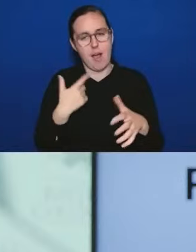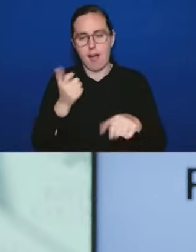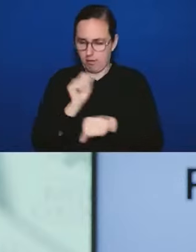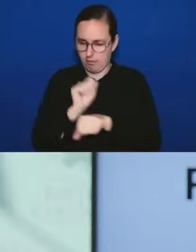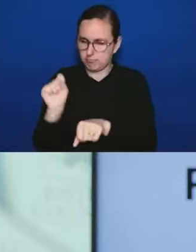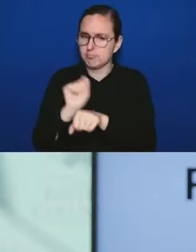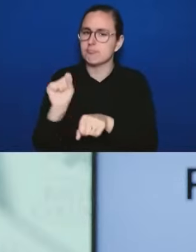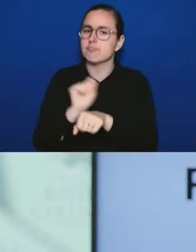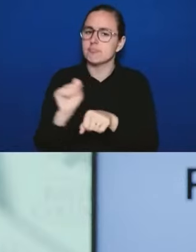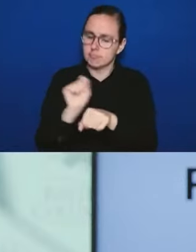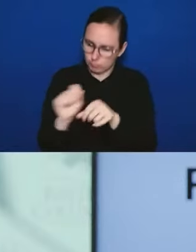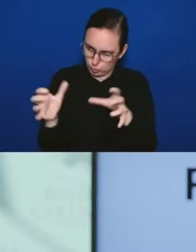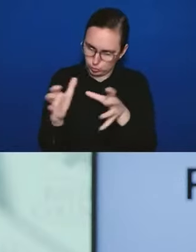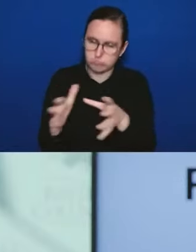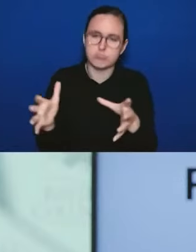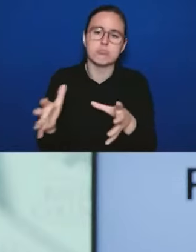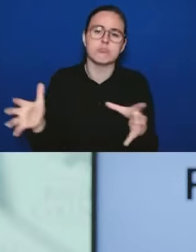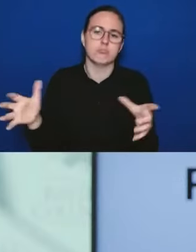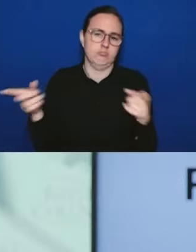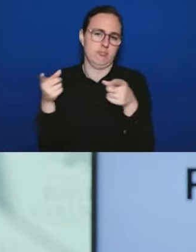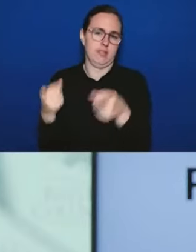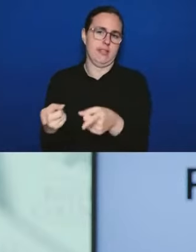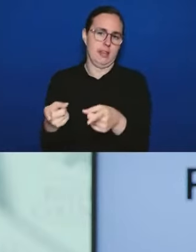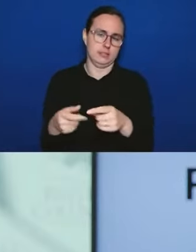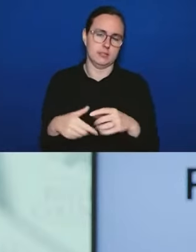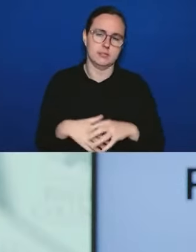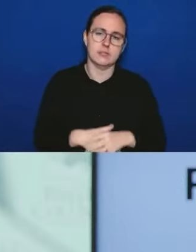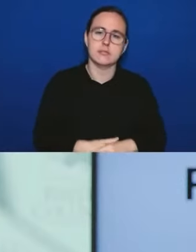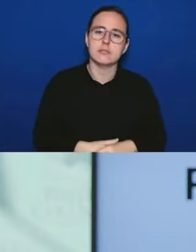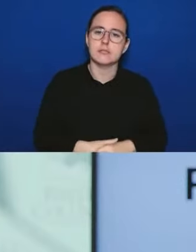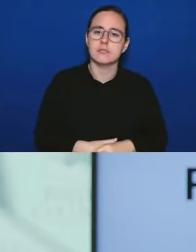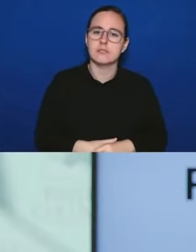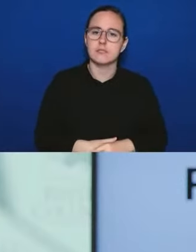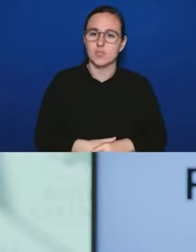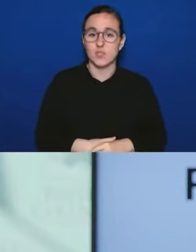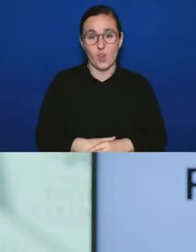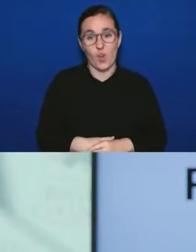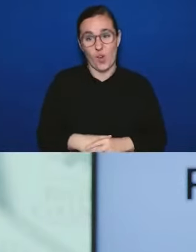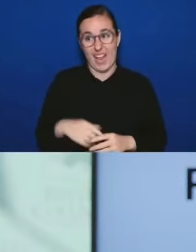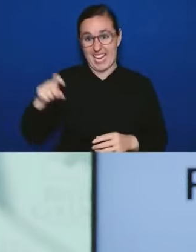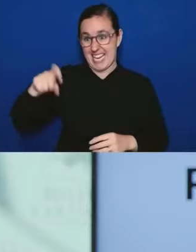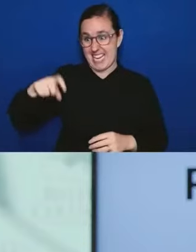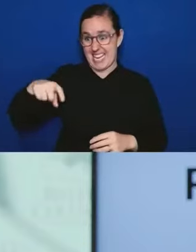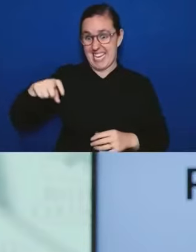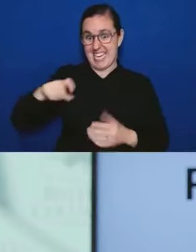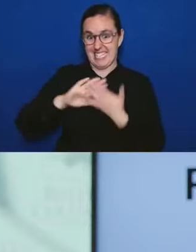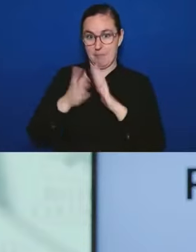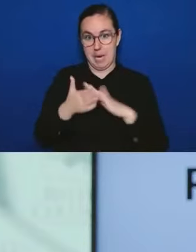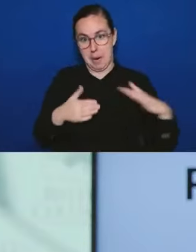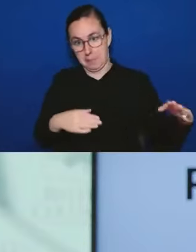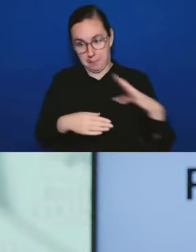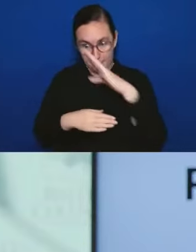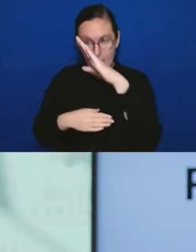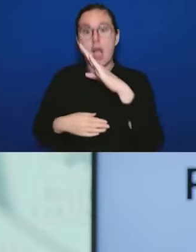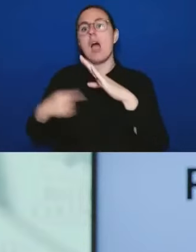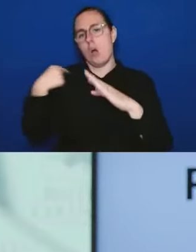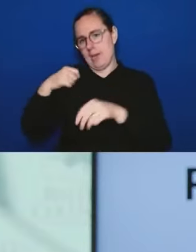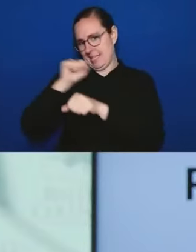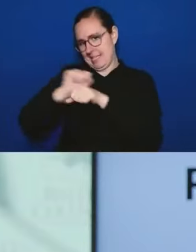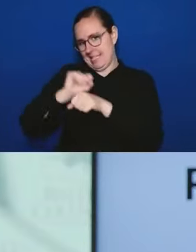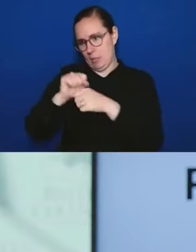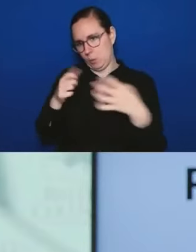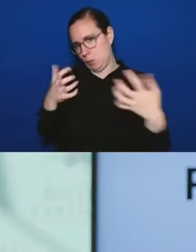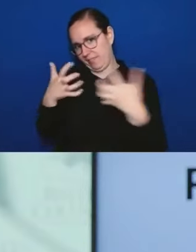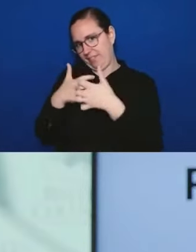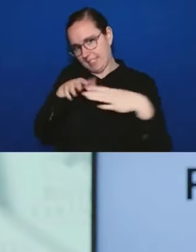many challenges of demand in the shortcomings that are meeting the healthcare system. And in addition, we have to grow